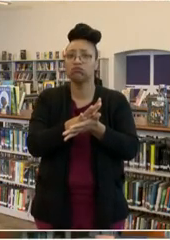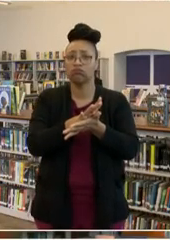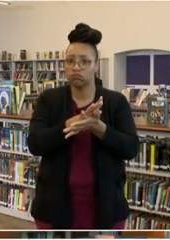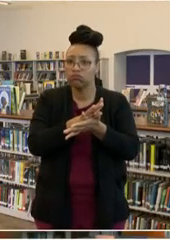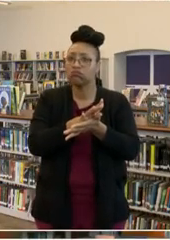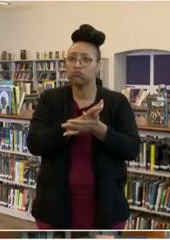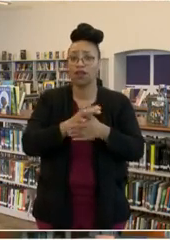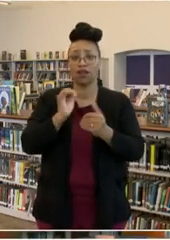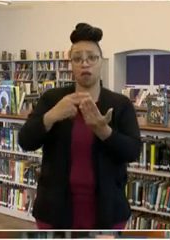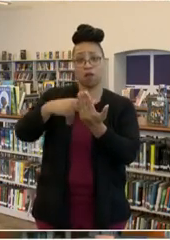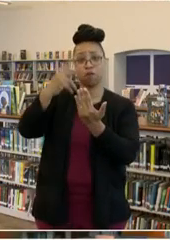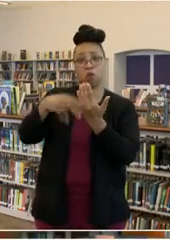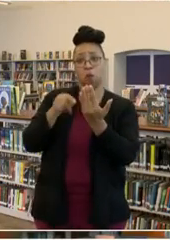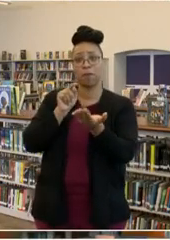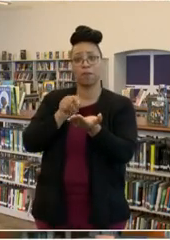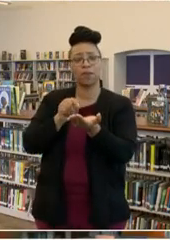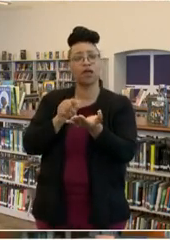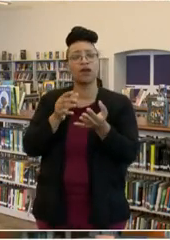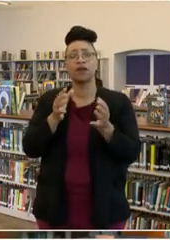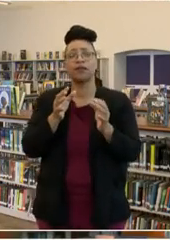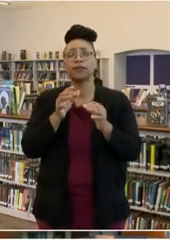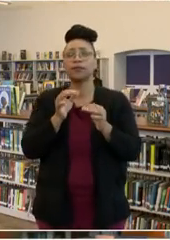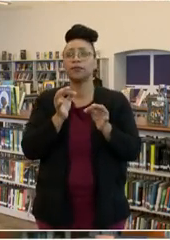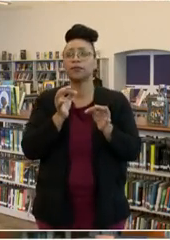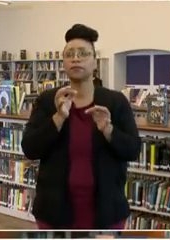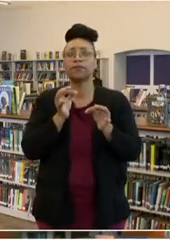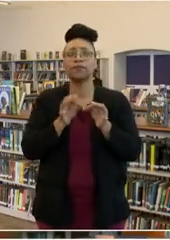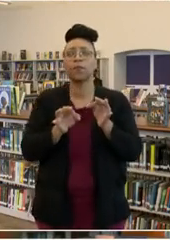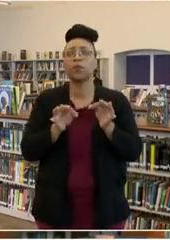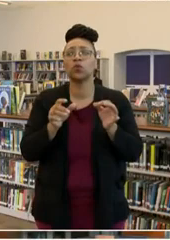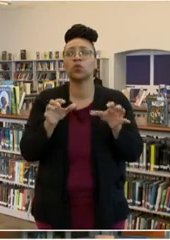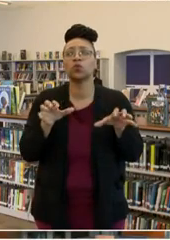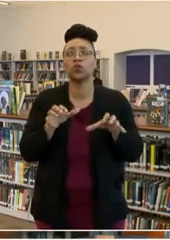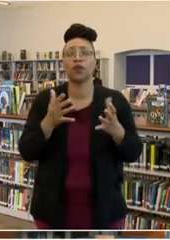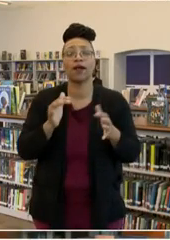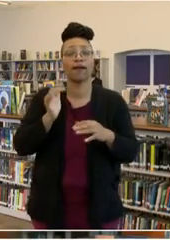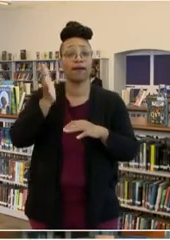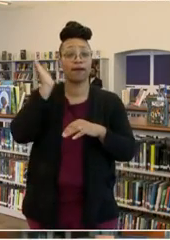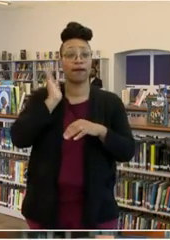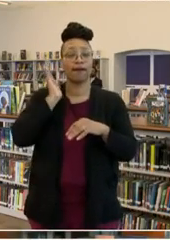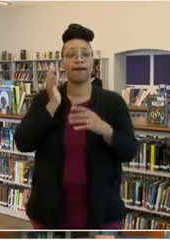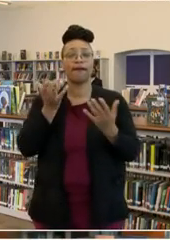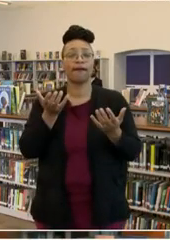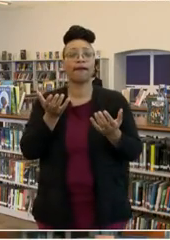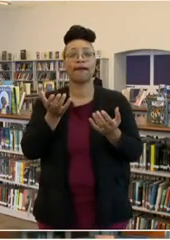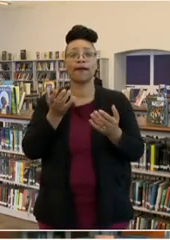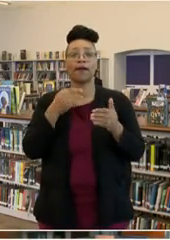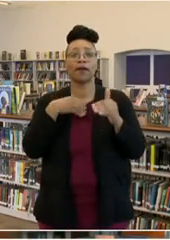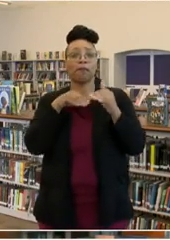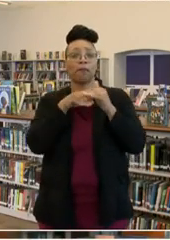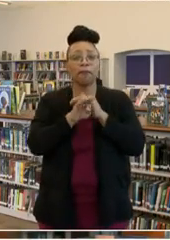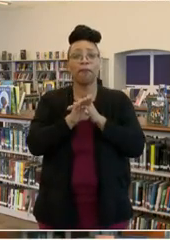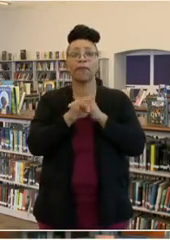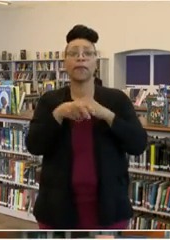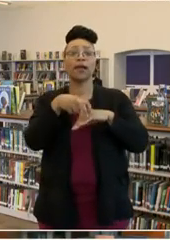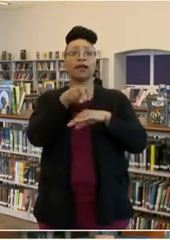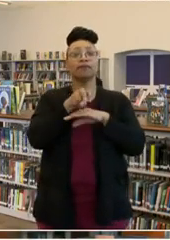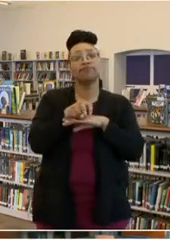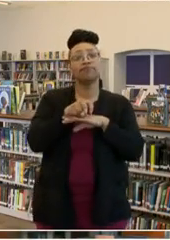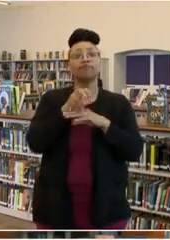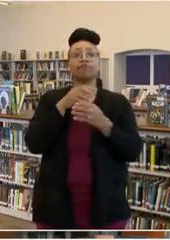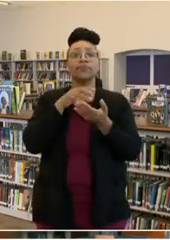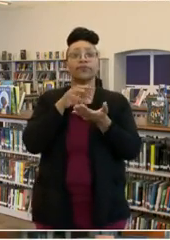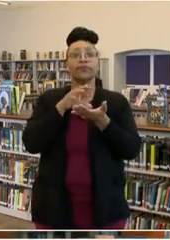of us who had access or opportunity, you could go home and say, I am struggling. And someone would